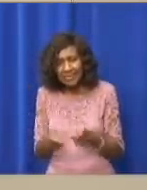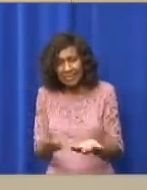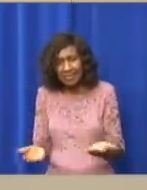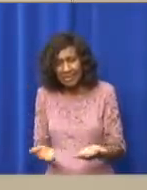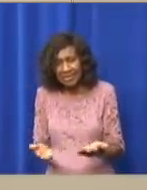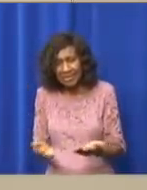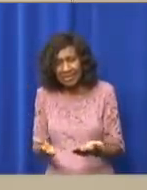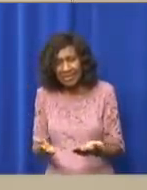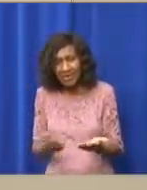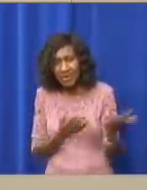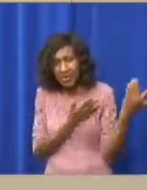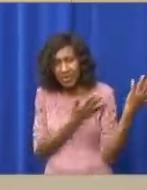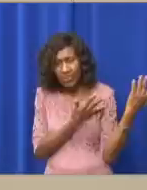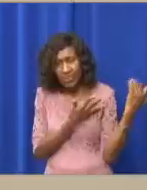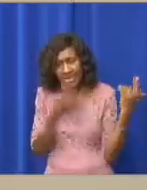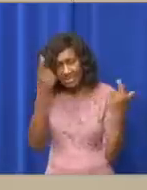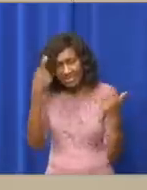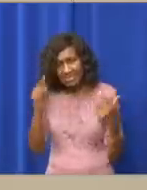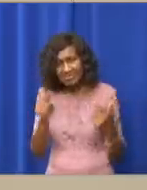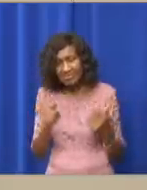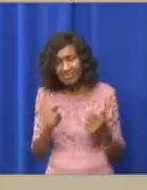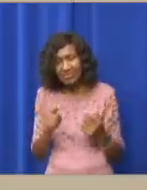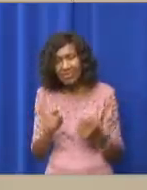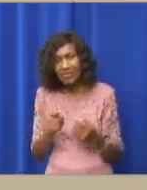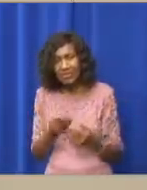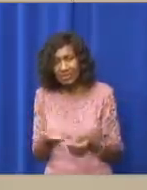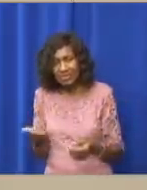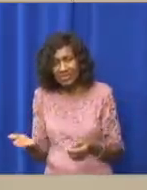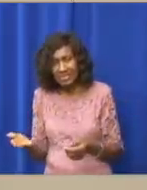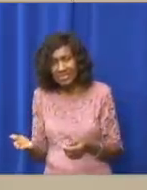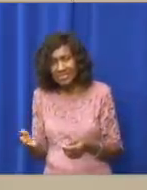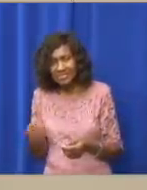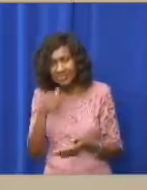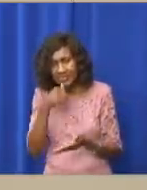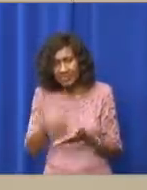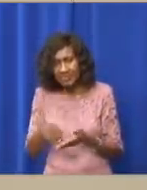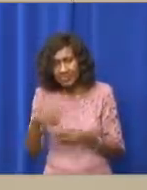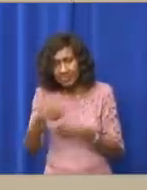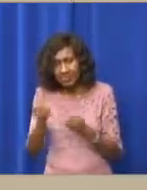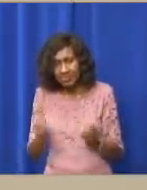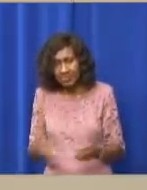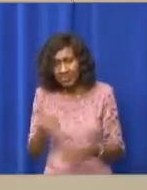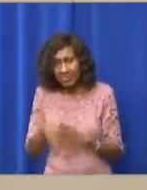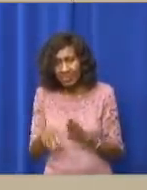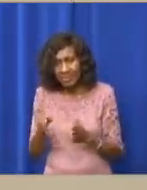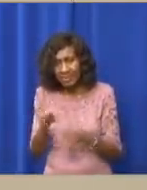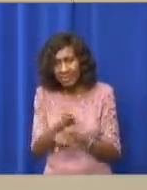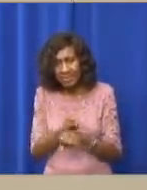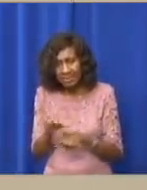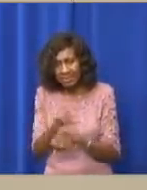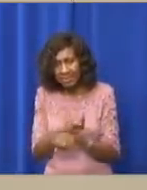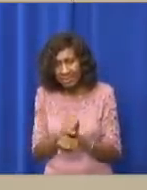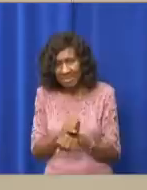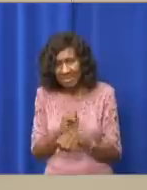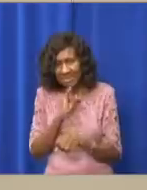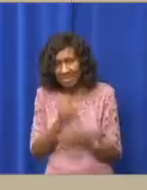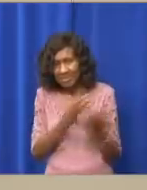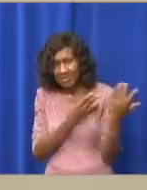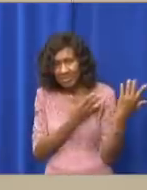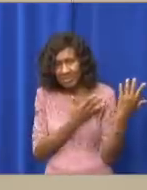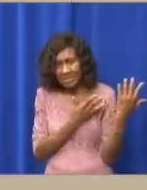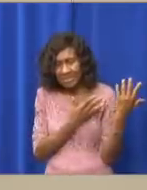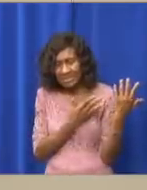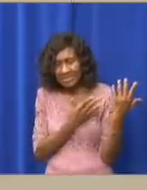posted but are still in the country of origin. The Postal Service in Cayman is simply waiting until these countries